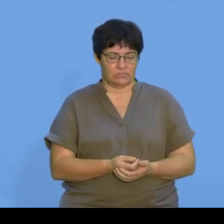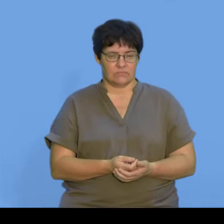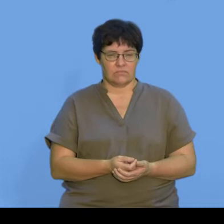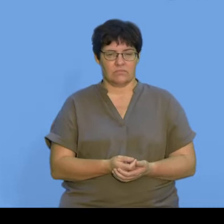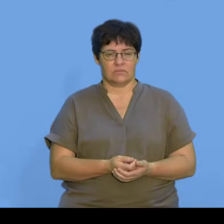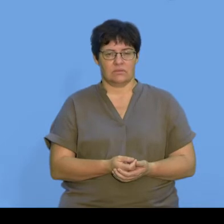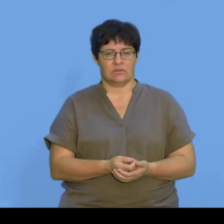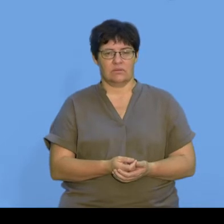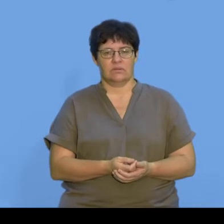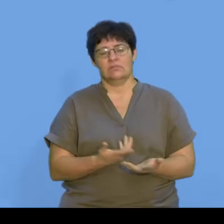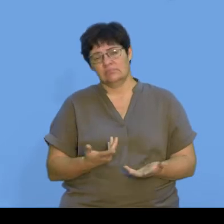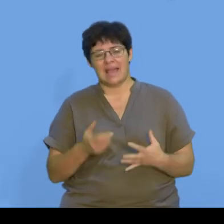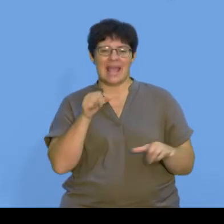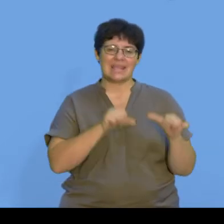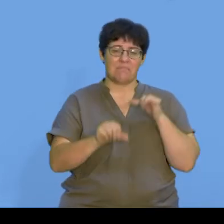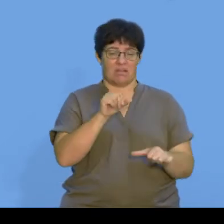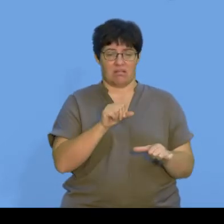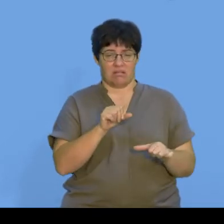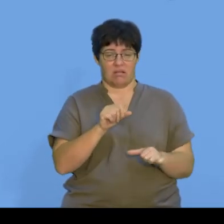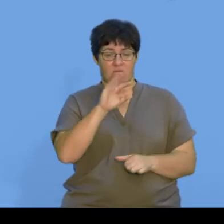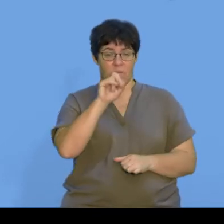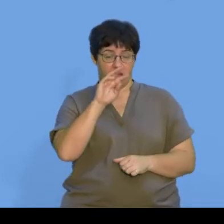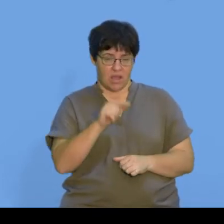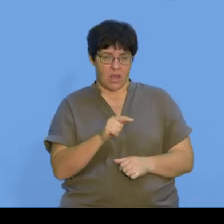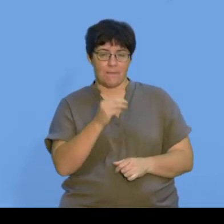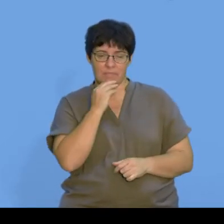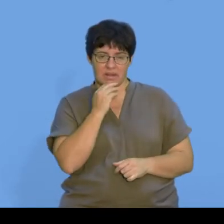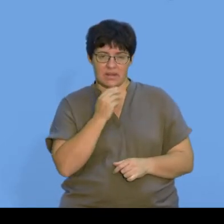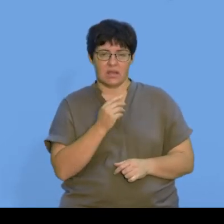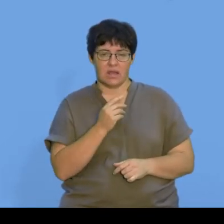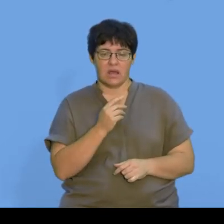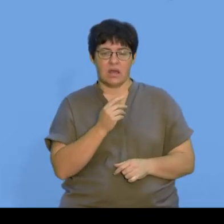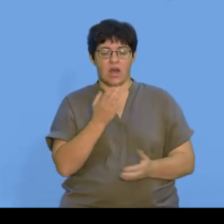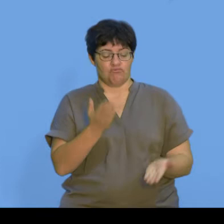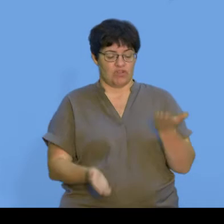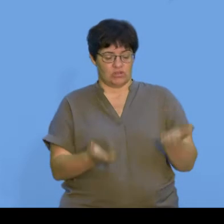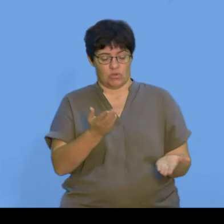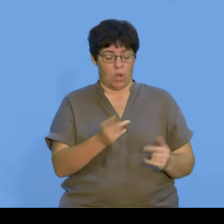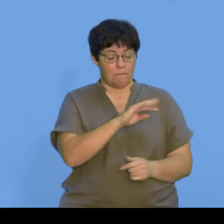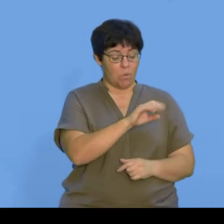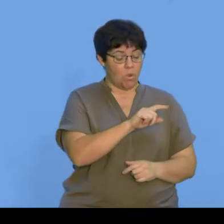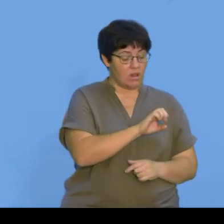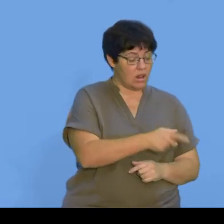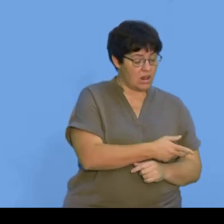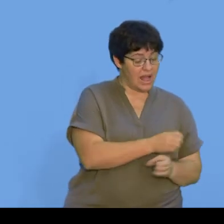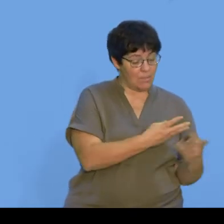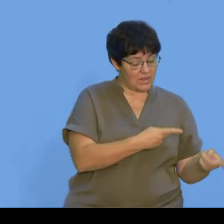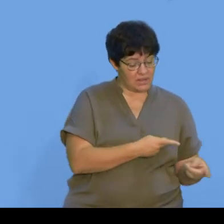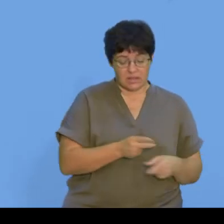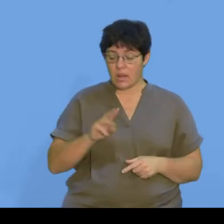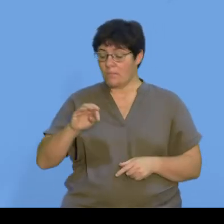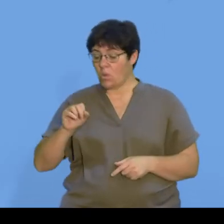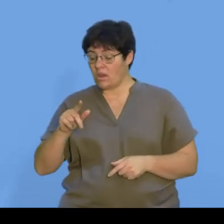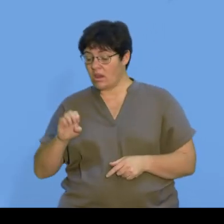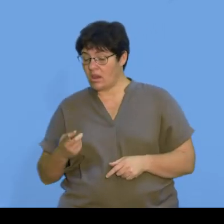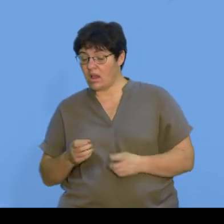that actually the chemical formula gives the ratio of moles. Okay, very, very important. It's the ratio of moles,